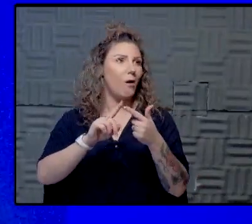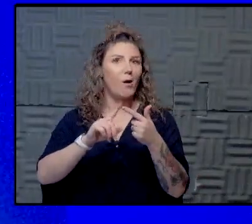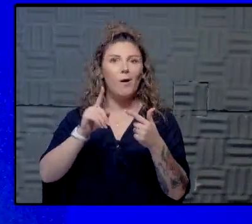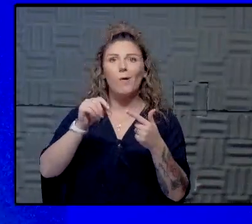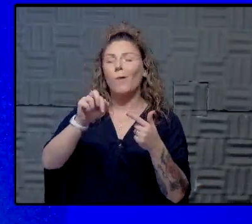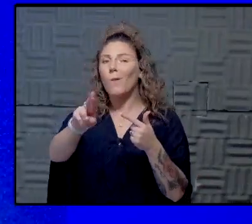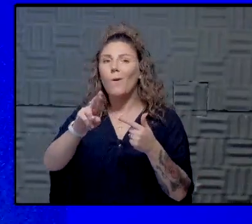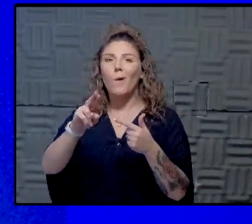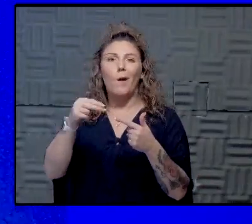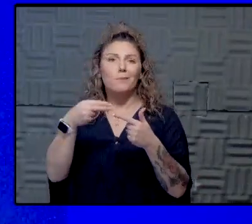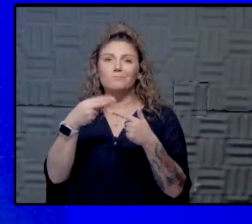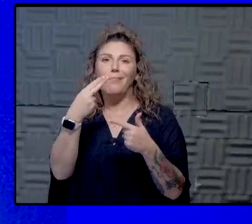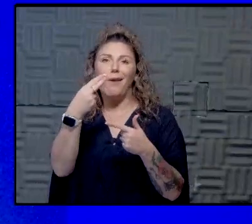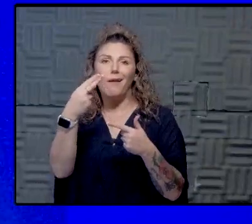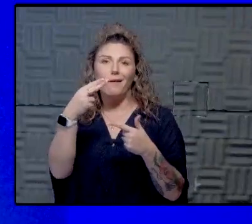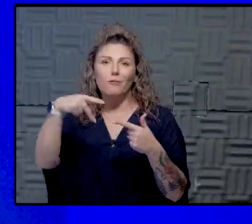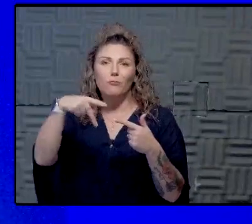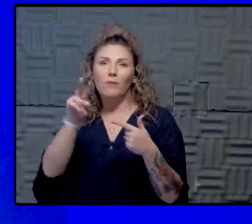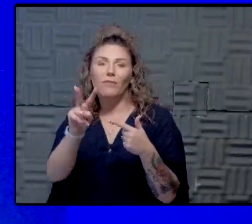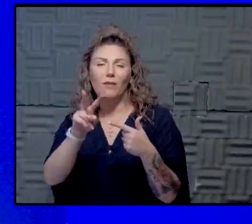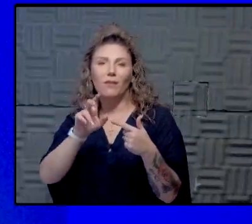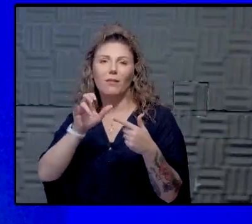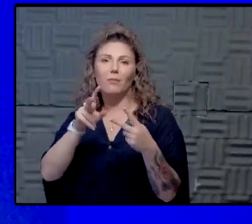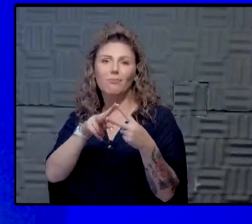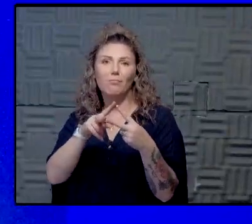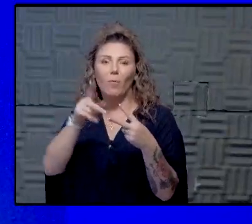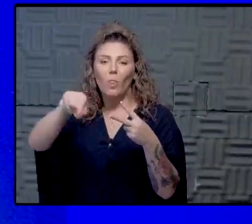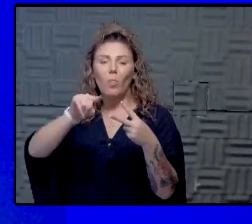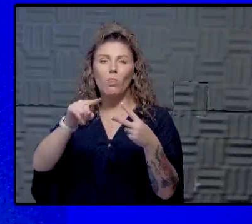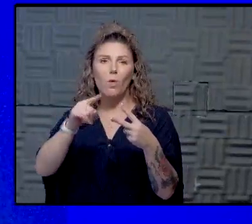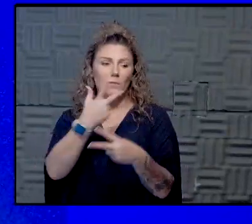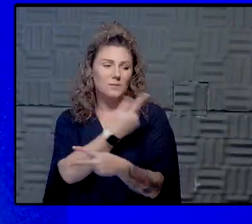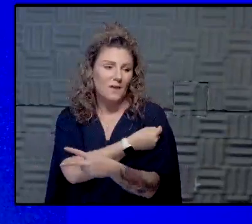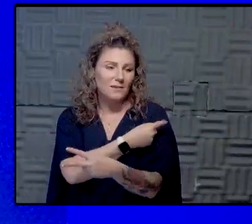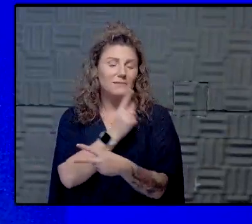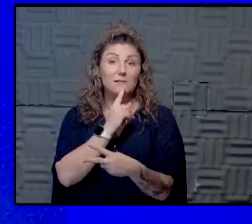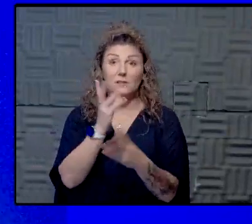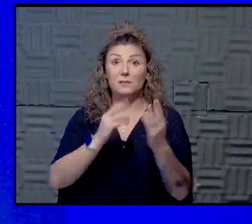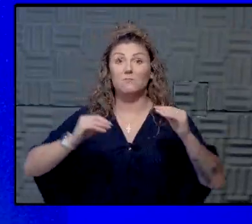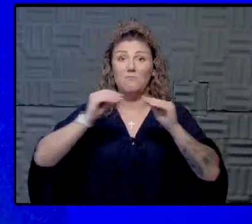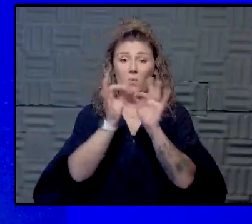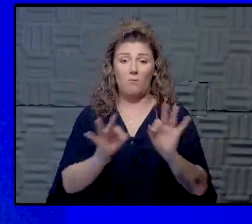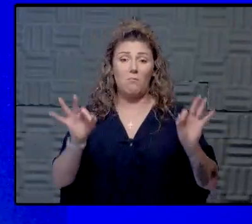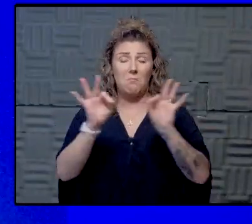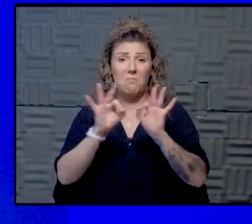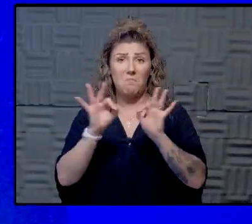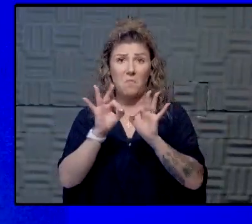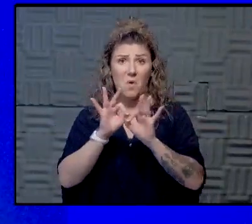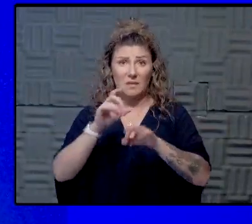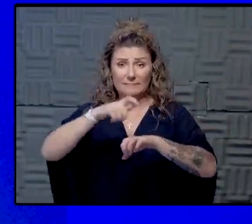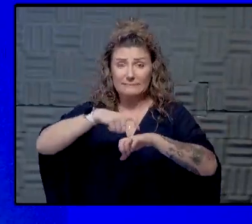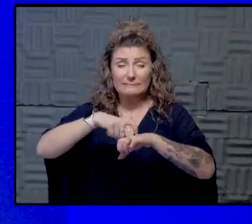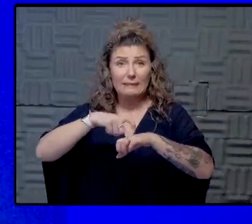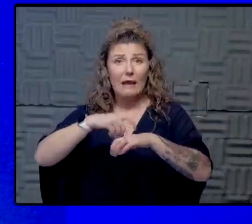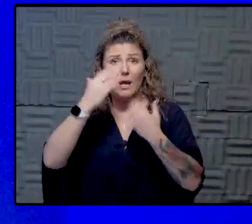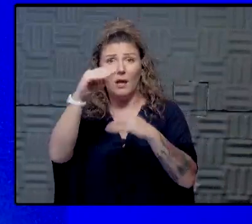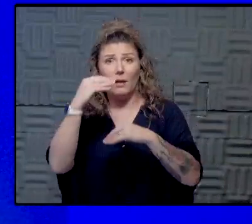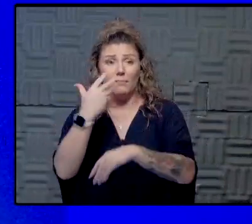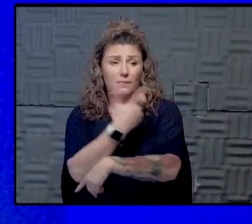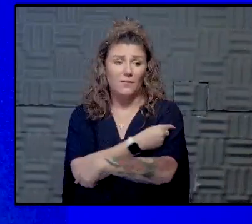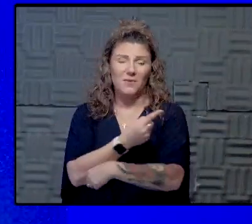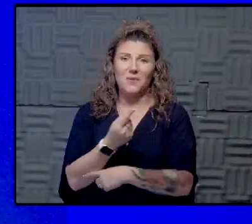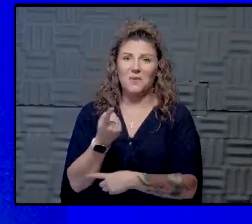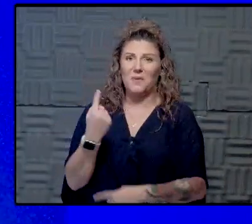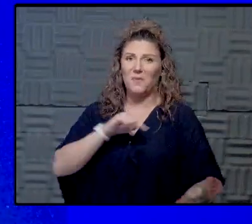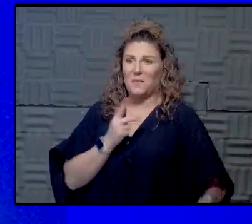that it now becomes a lot more time invested to get these vaccines. And so Dr. Lauer, Dr. Hawkinson, and I